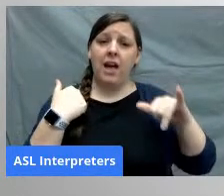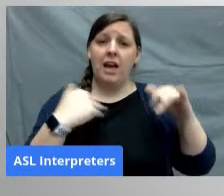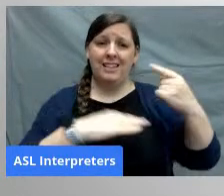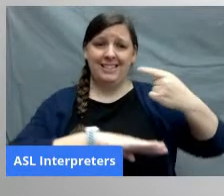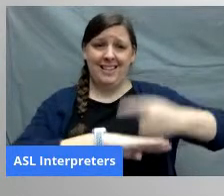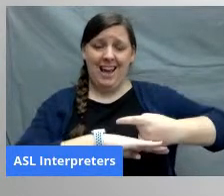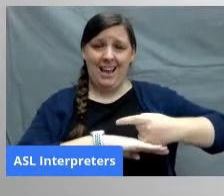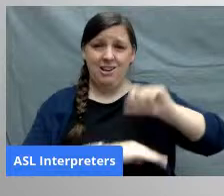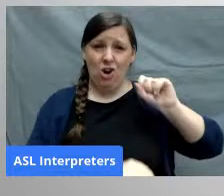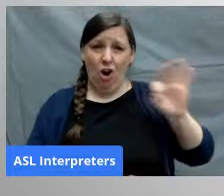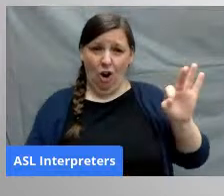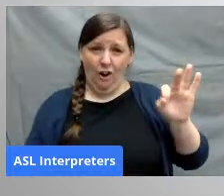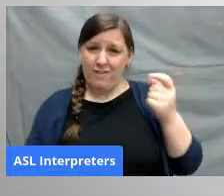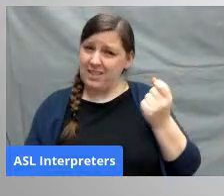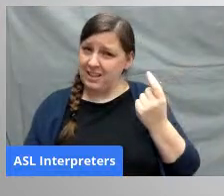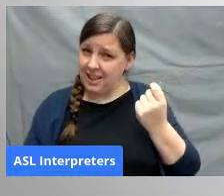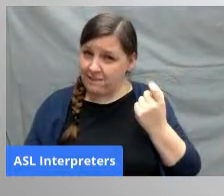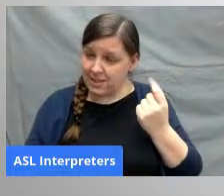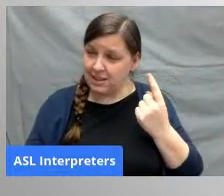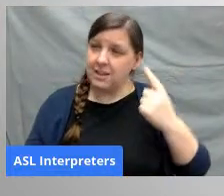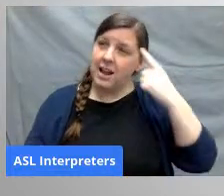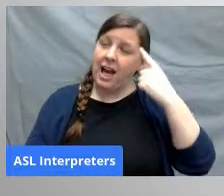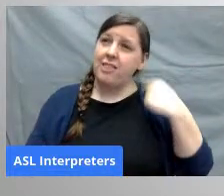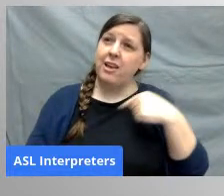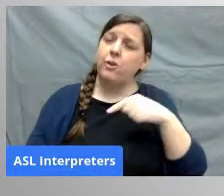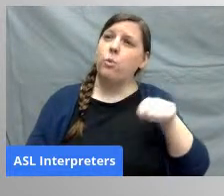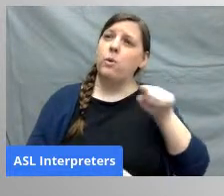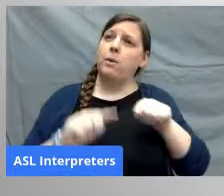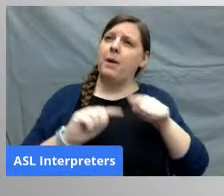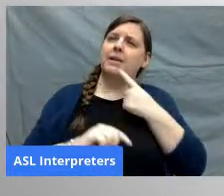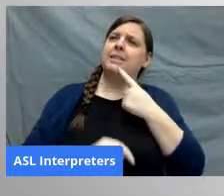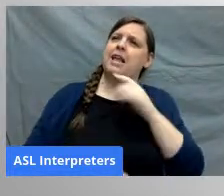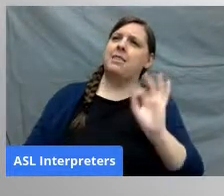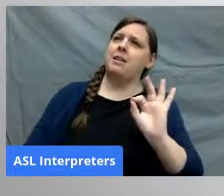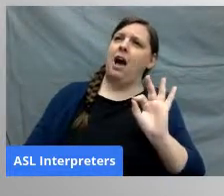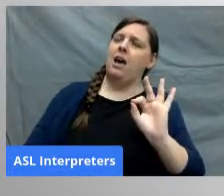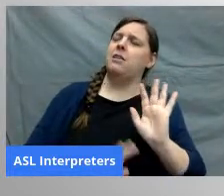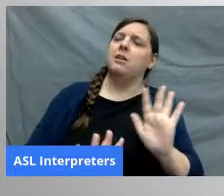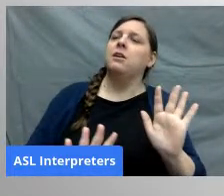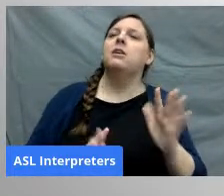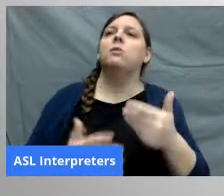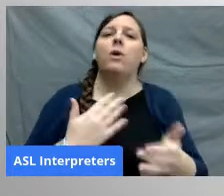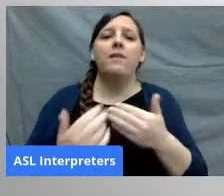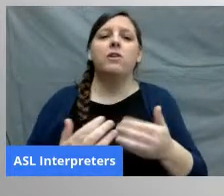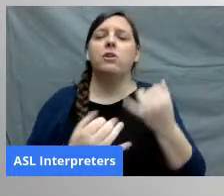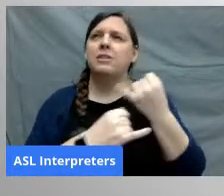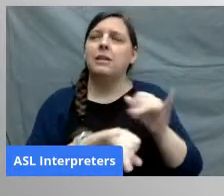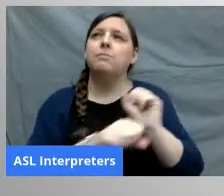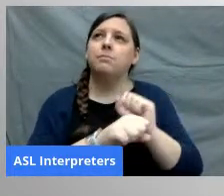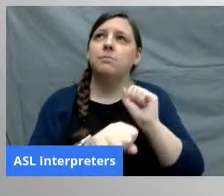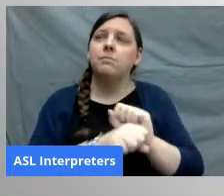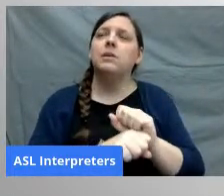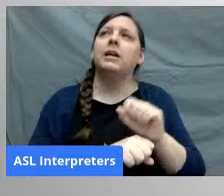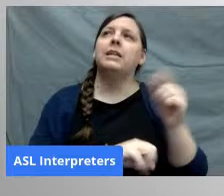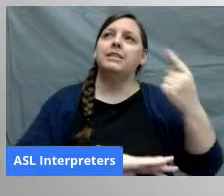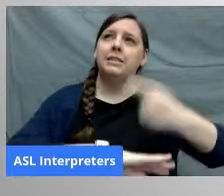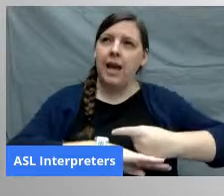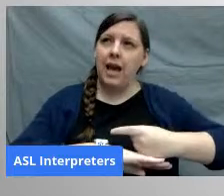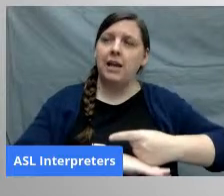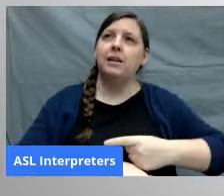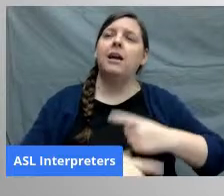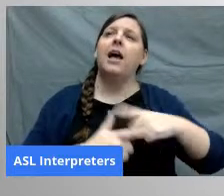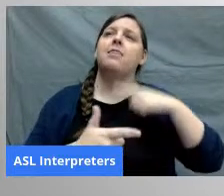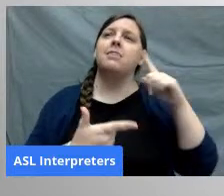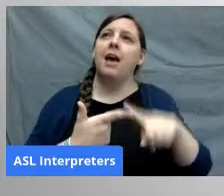the 11th. And I thought we went back and said that the 9th. So anyway, whatever, there's an asynchronous day, they would have that. And then they would